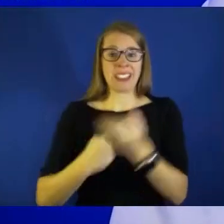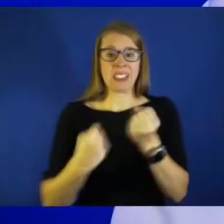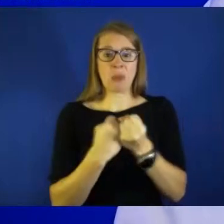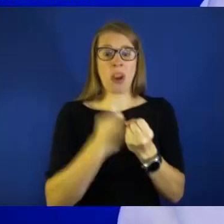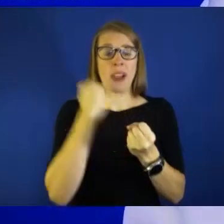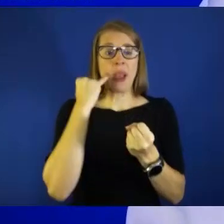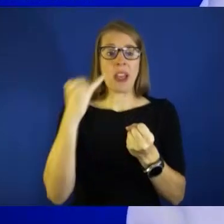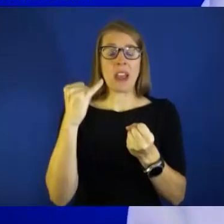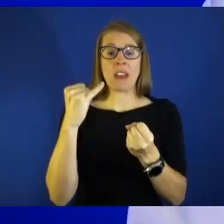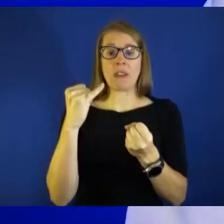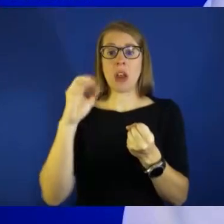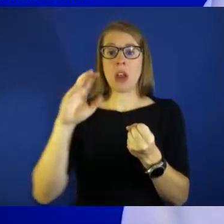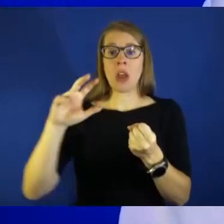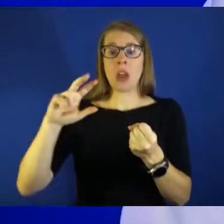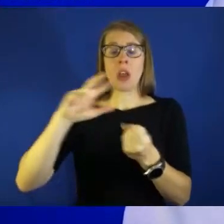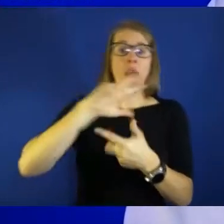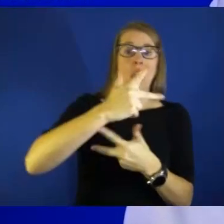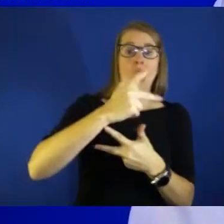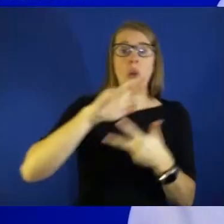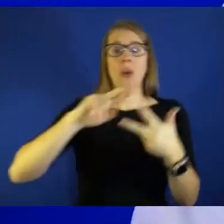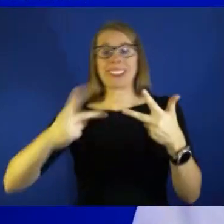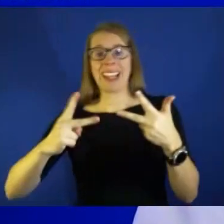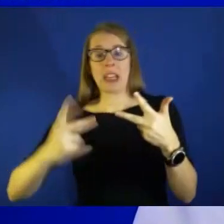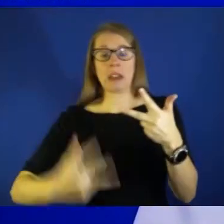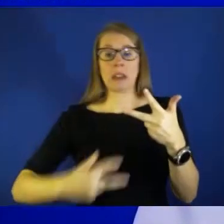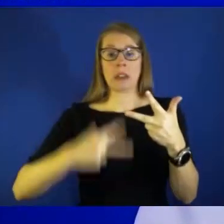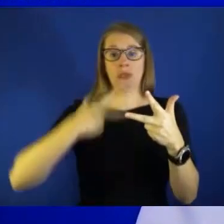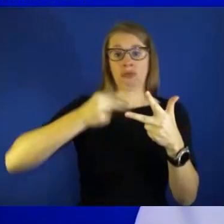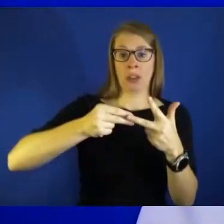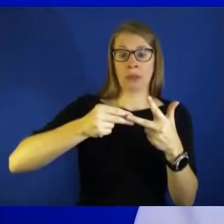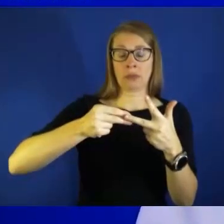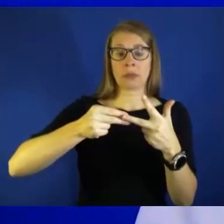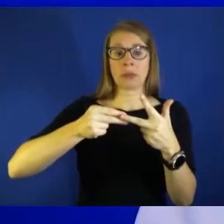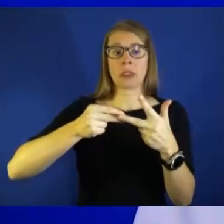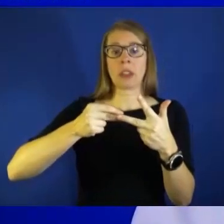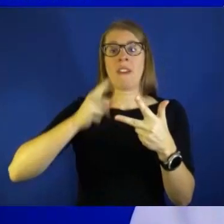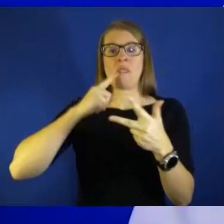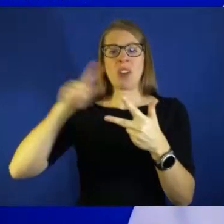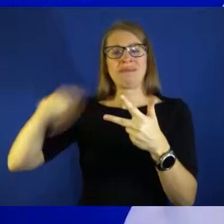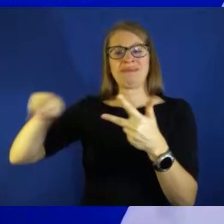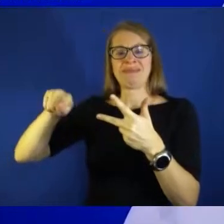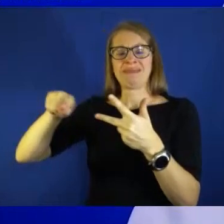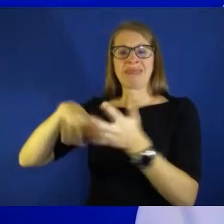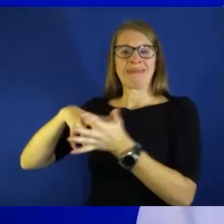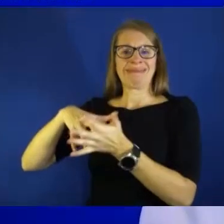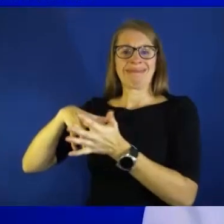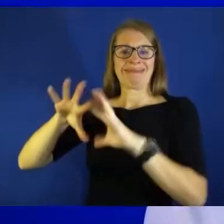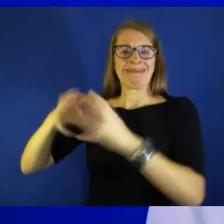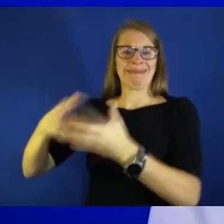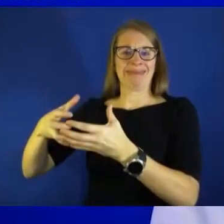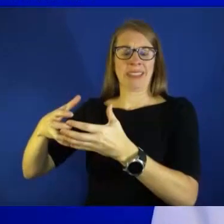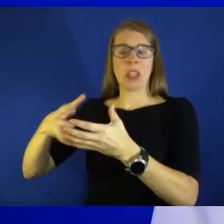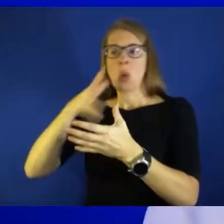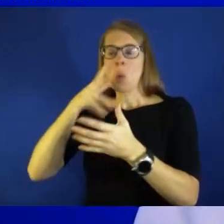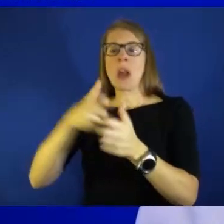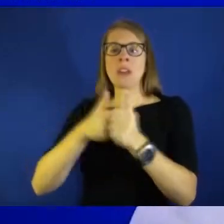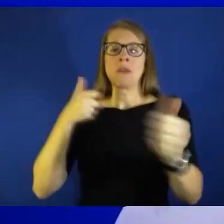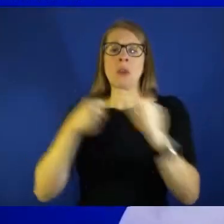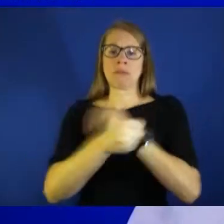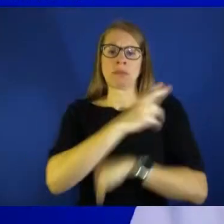these boosters in these particular populations, you are going to improve that vaccine effectiveness against hospitalization, severe disease, and